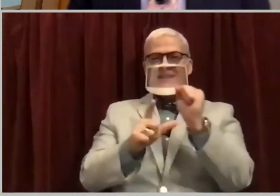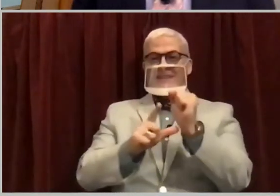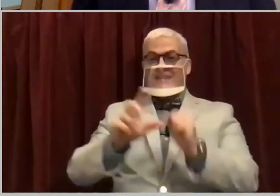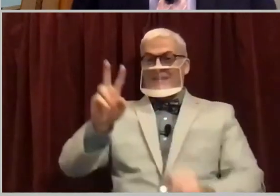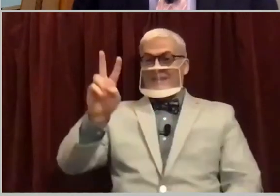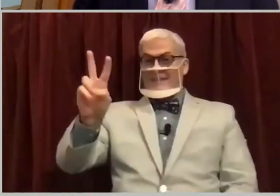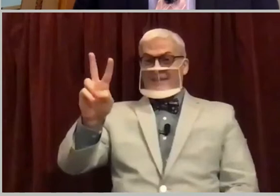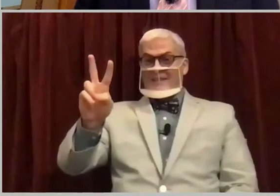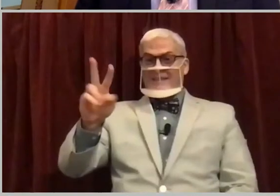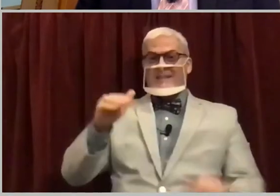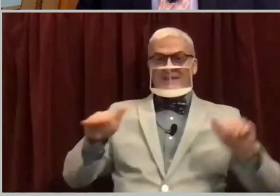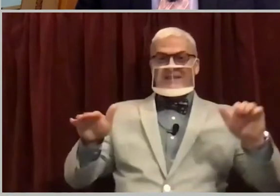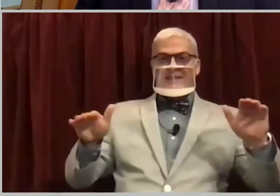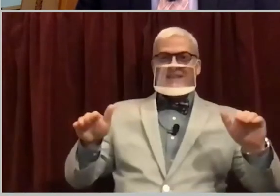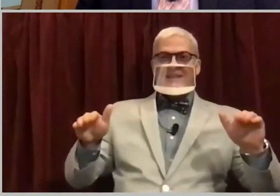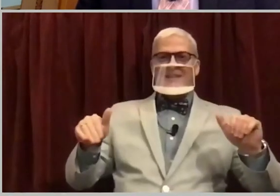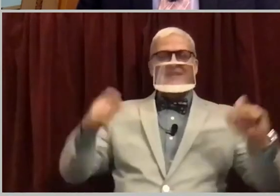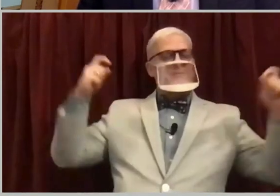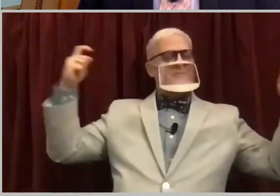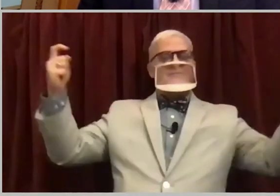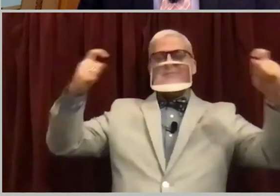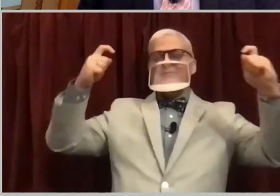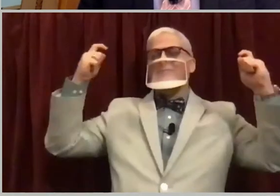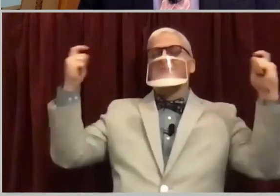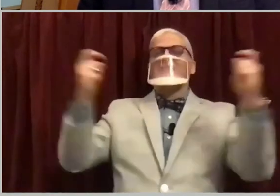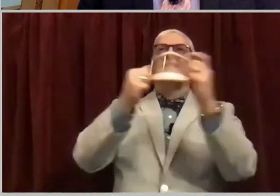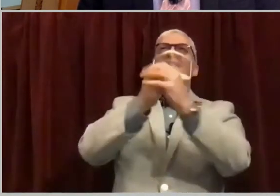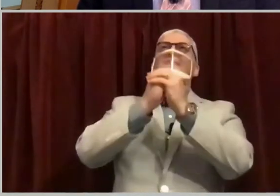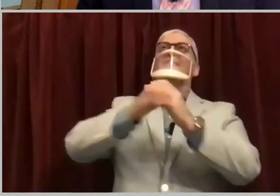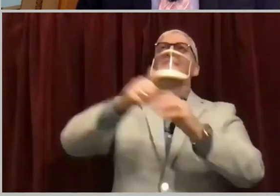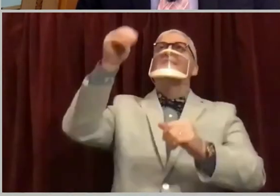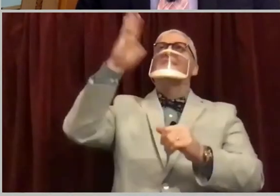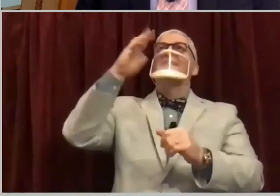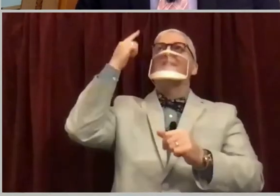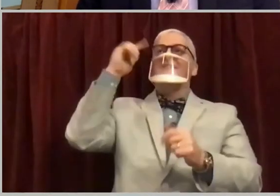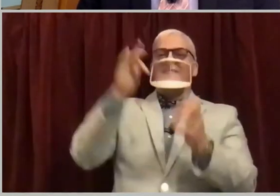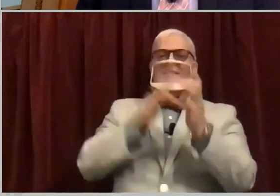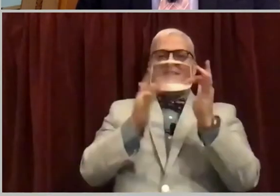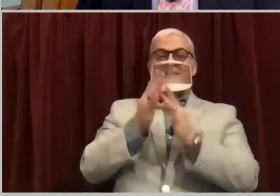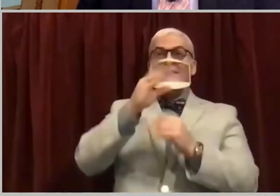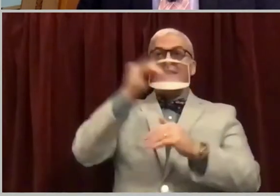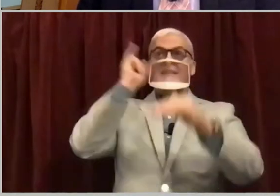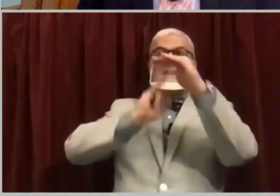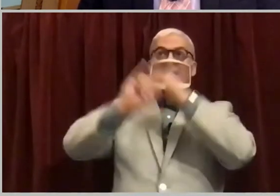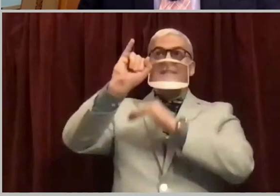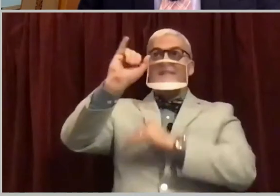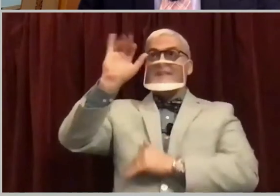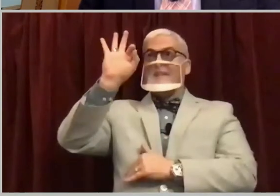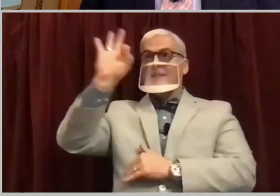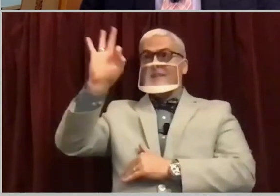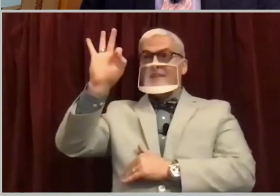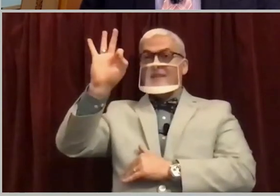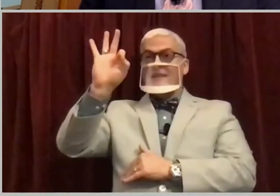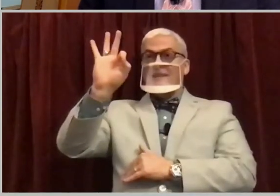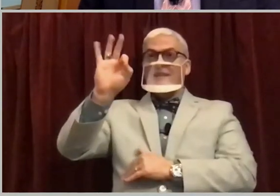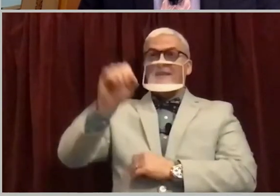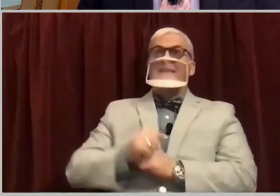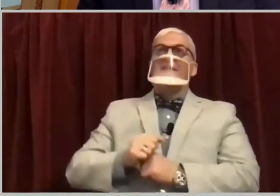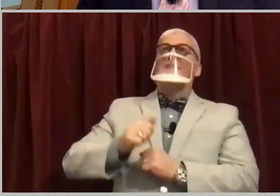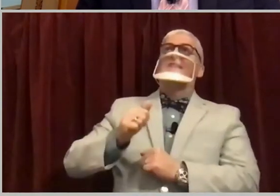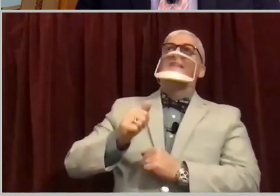angels celebrated and praised God for the birth of Jesus. In Isaiah chapter 9, we see the zeal for the Lord God